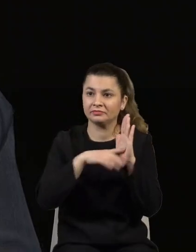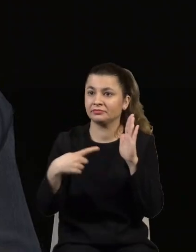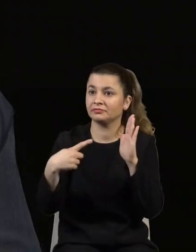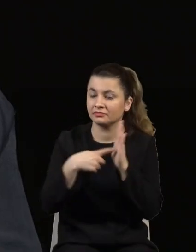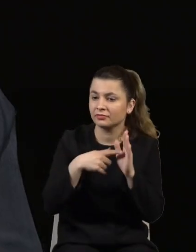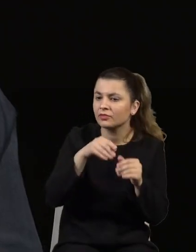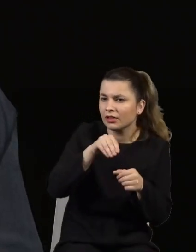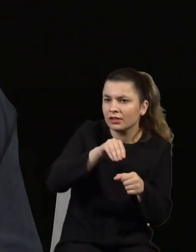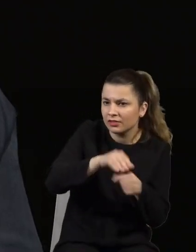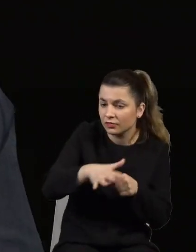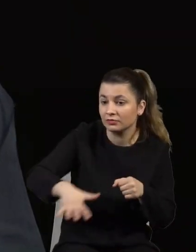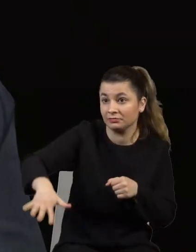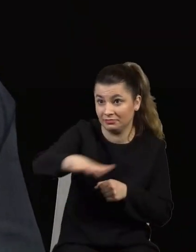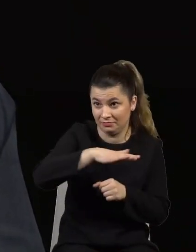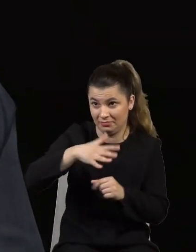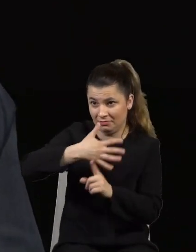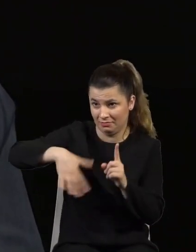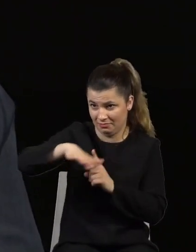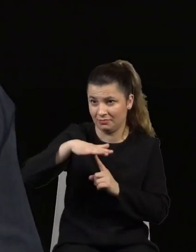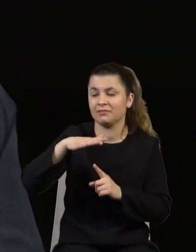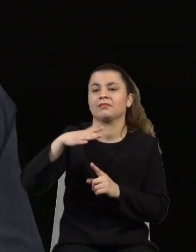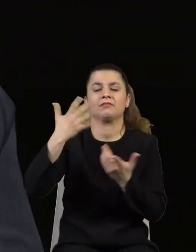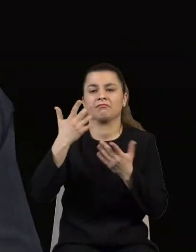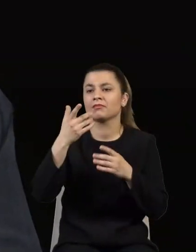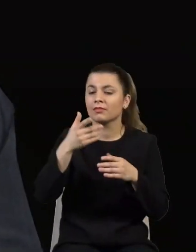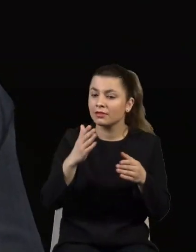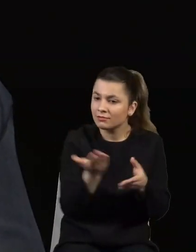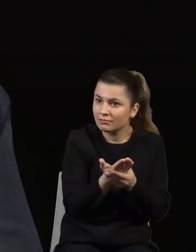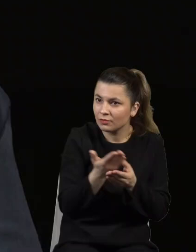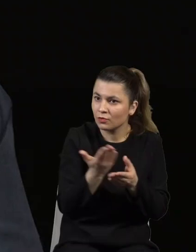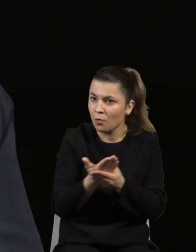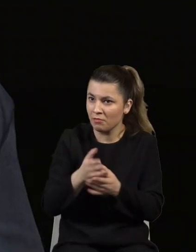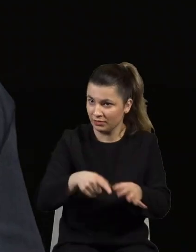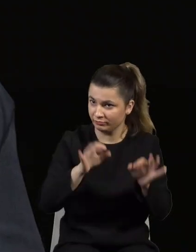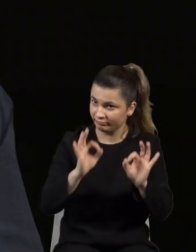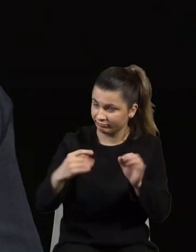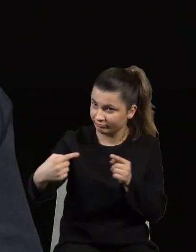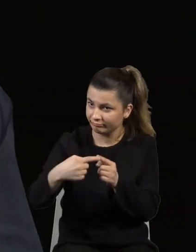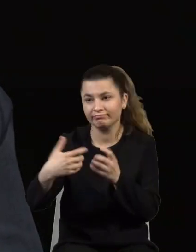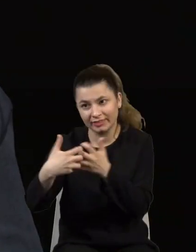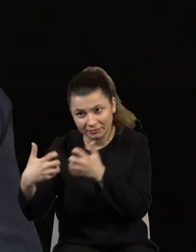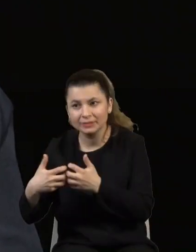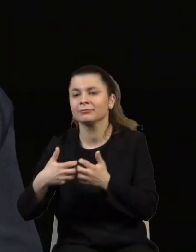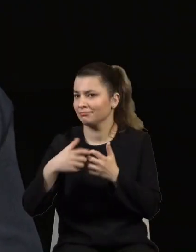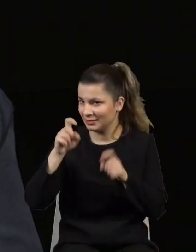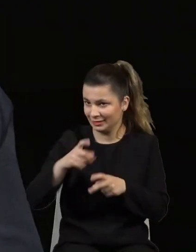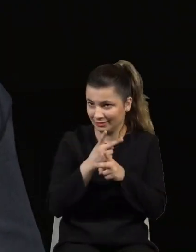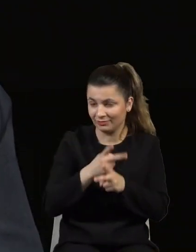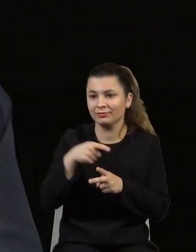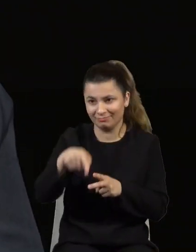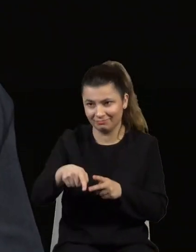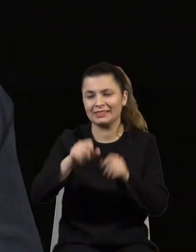course this will be continued in the future, because when we build roads, we should